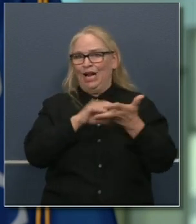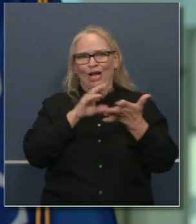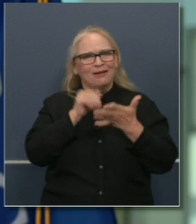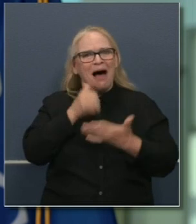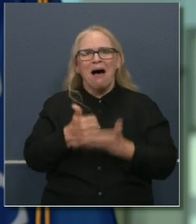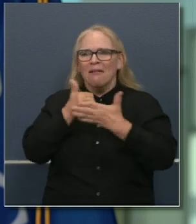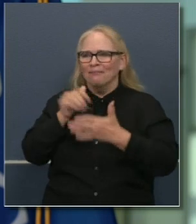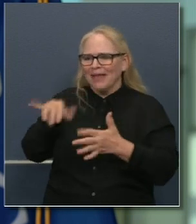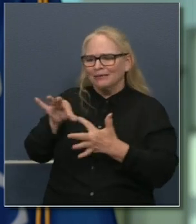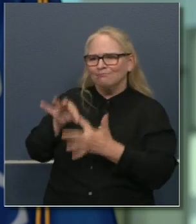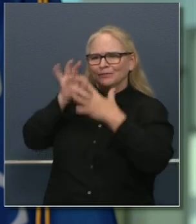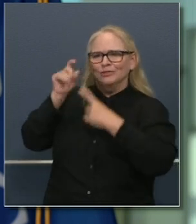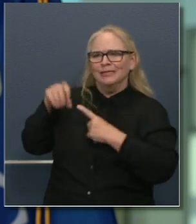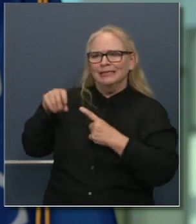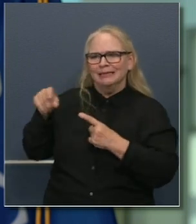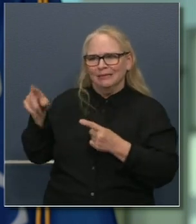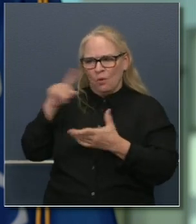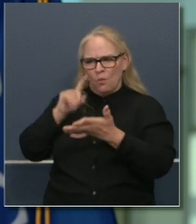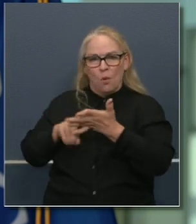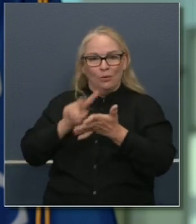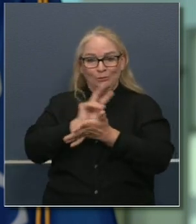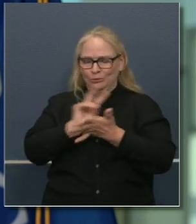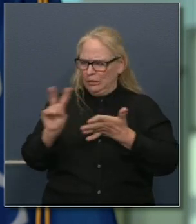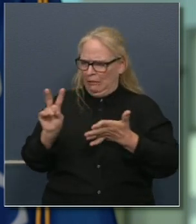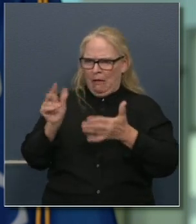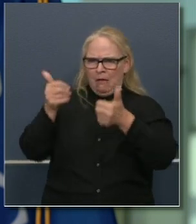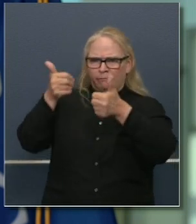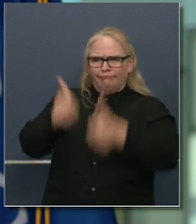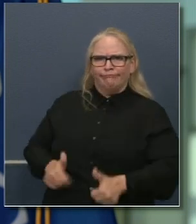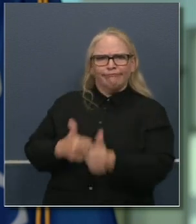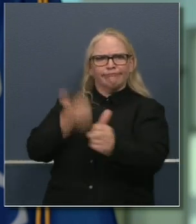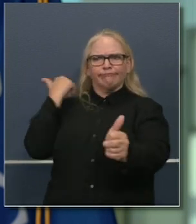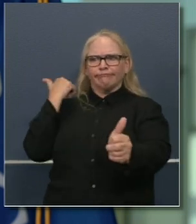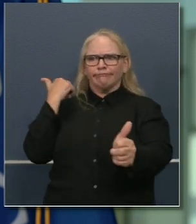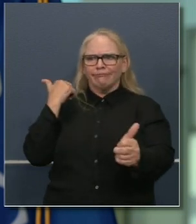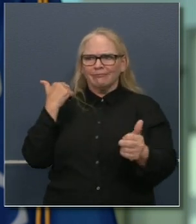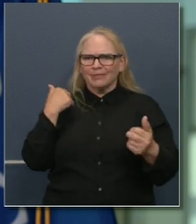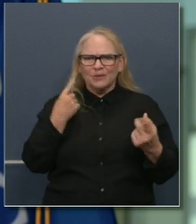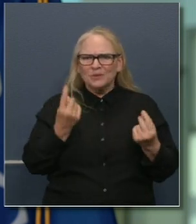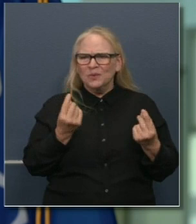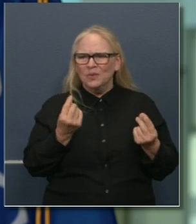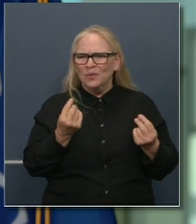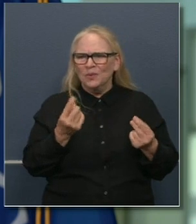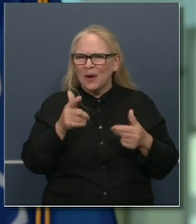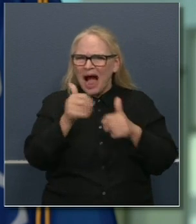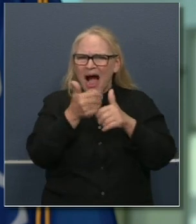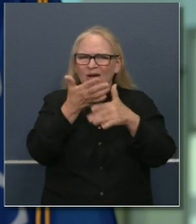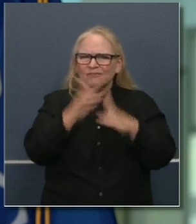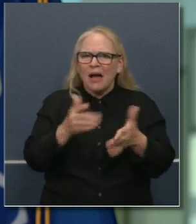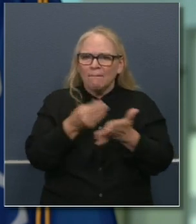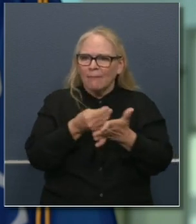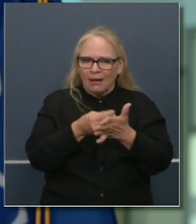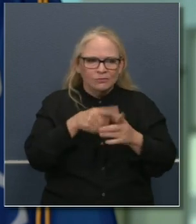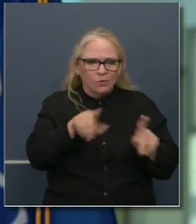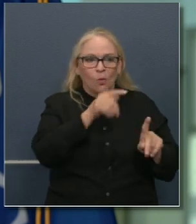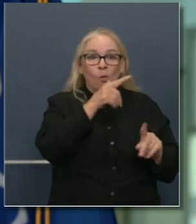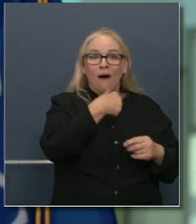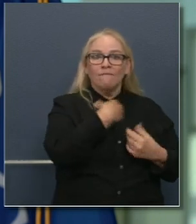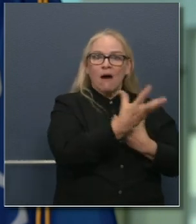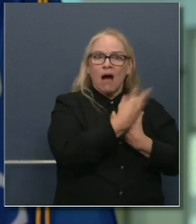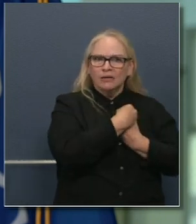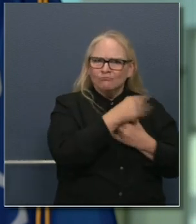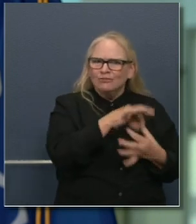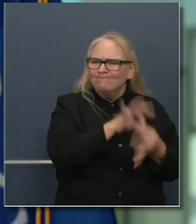understand there's additional funding, but realistically, how quickly is that going to be divvied up, and what additional services will be offered in terms of interaction